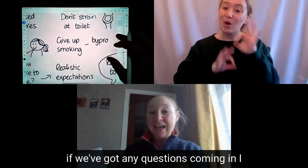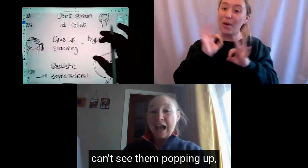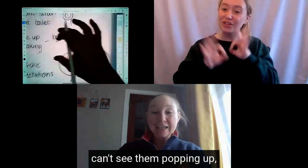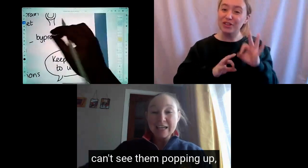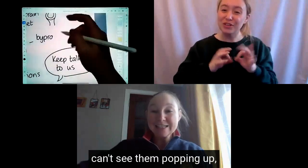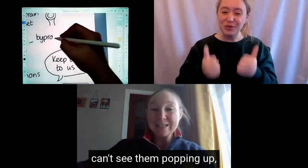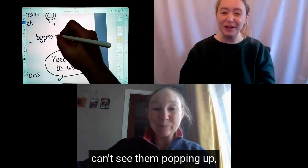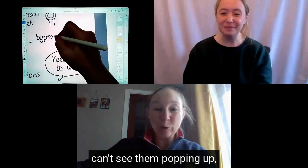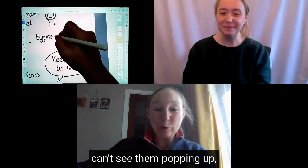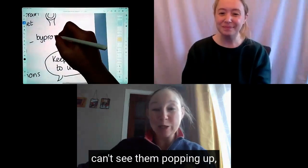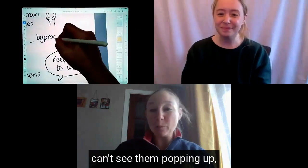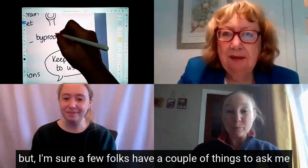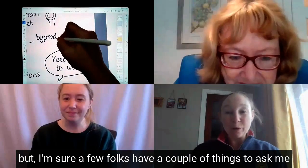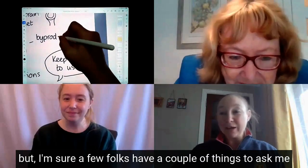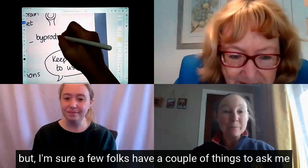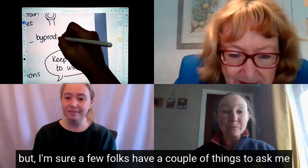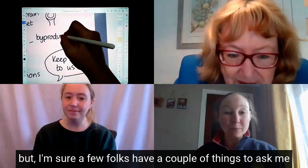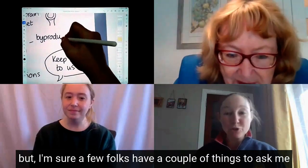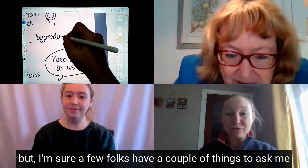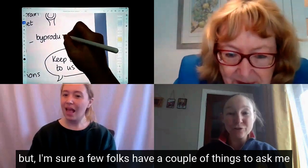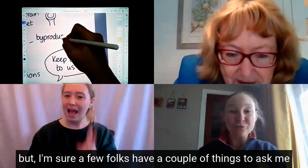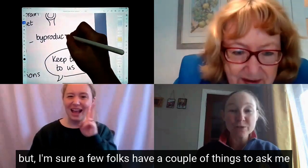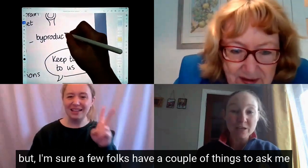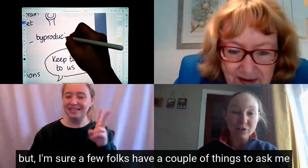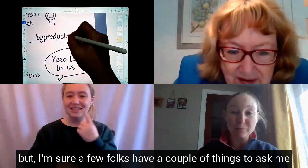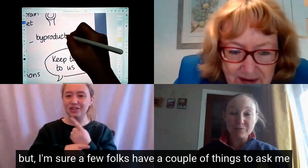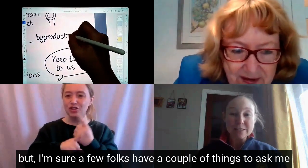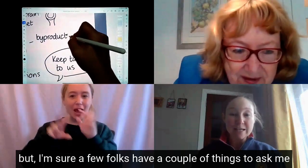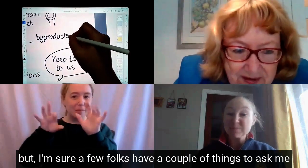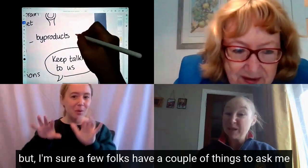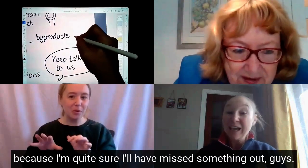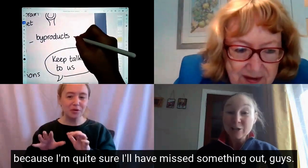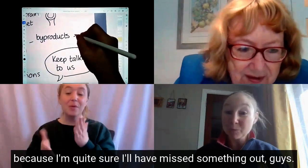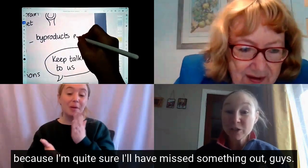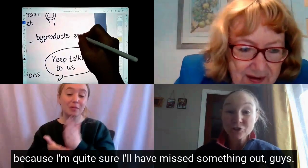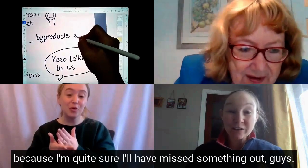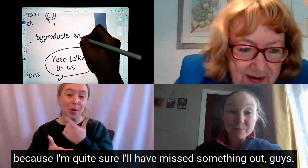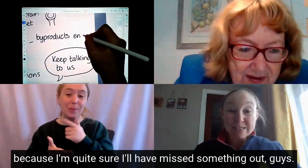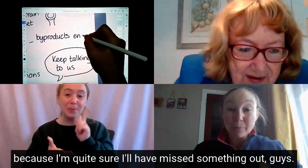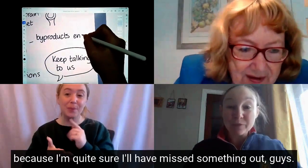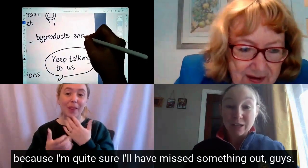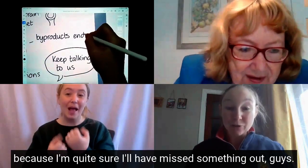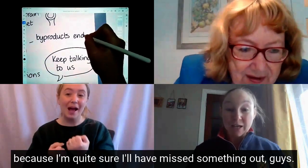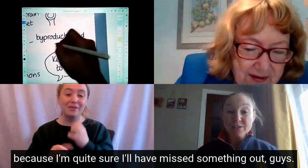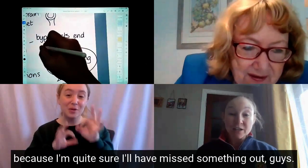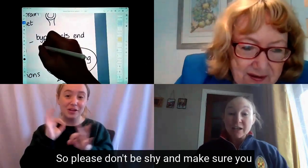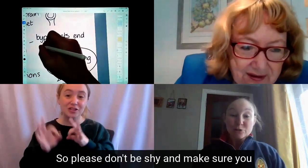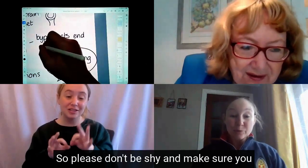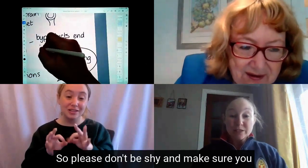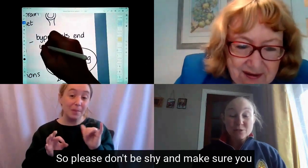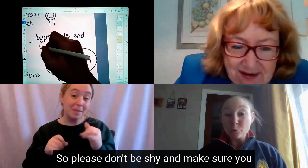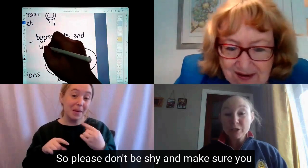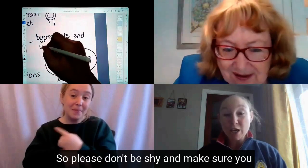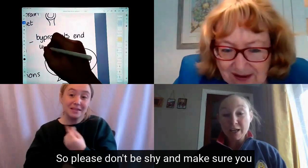in. I can't see them popping up, but I'm sure a few folks have a couple of things to ask me, because I'm quite sure I'll have missed something out, guys.